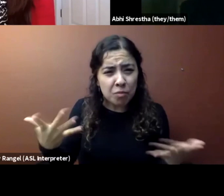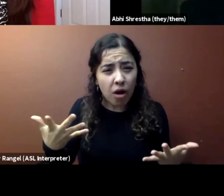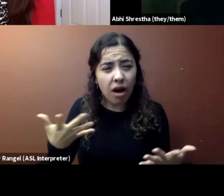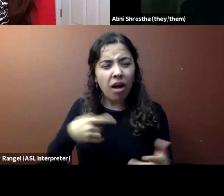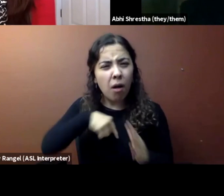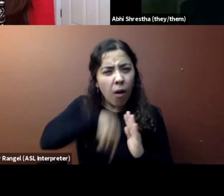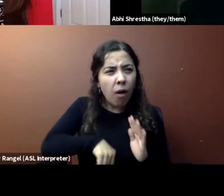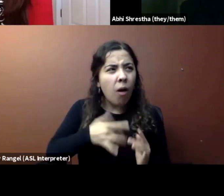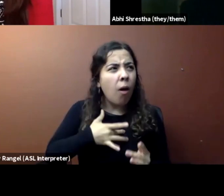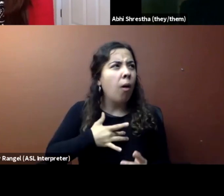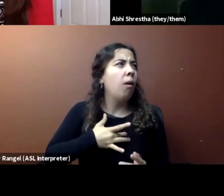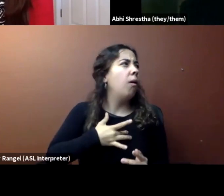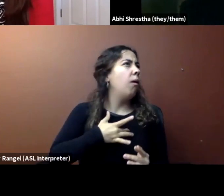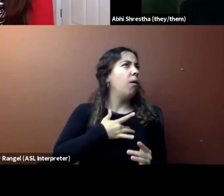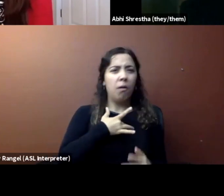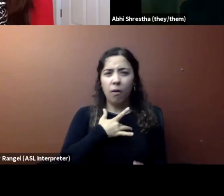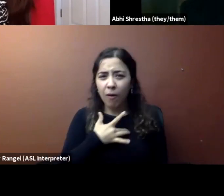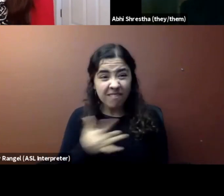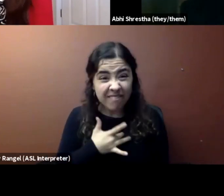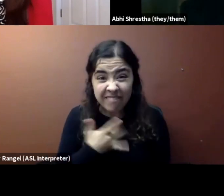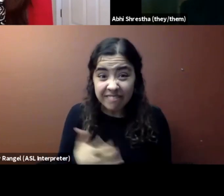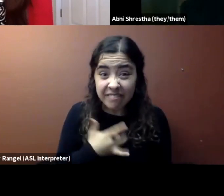things I've ever written, honestly, to me.